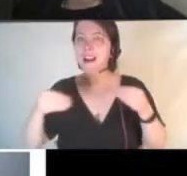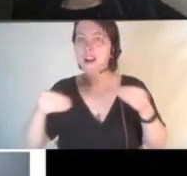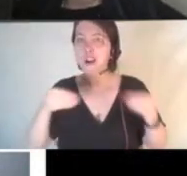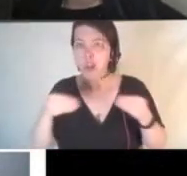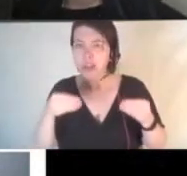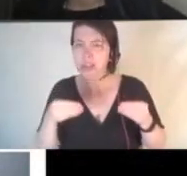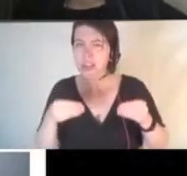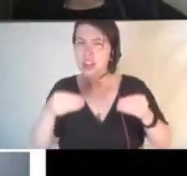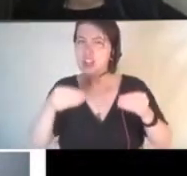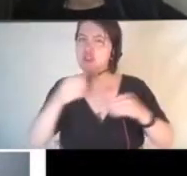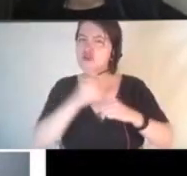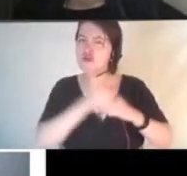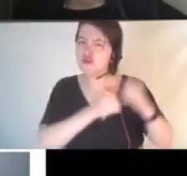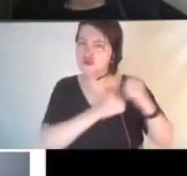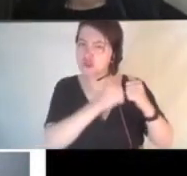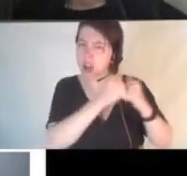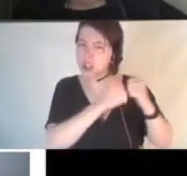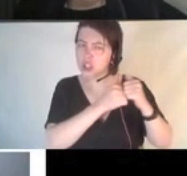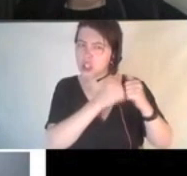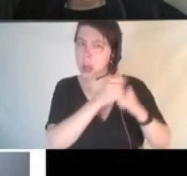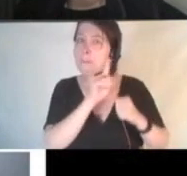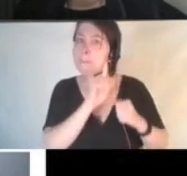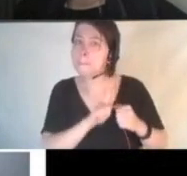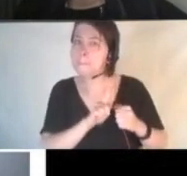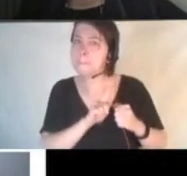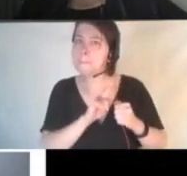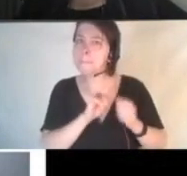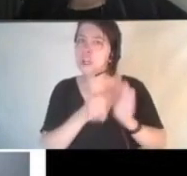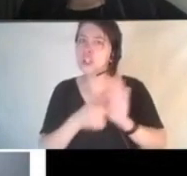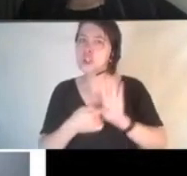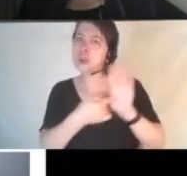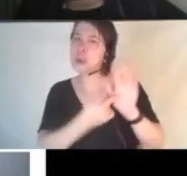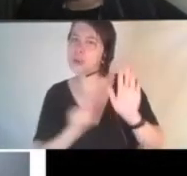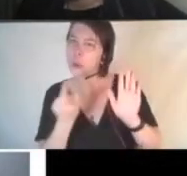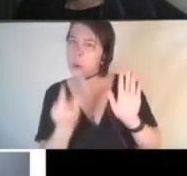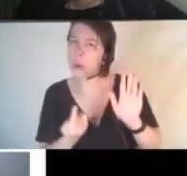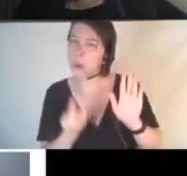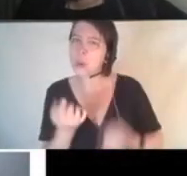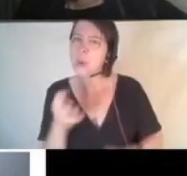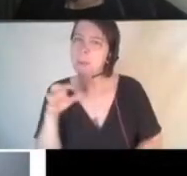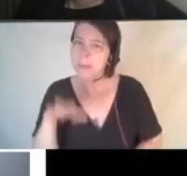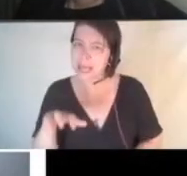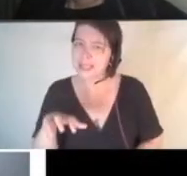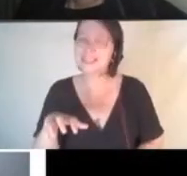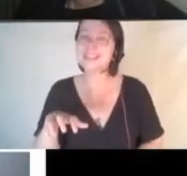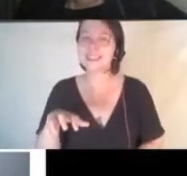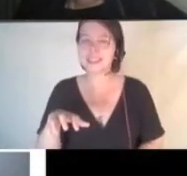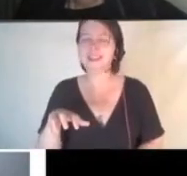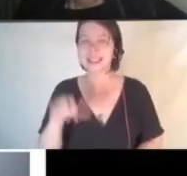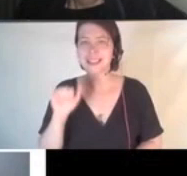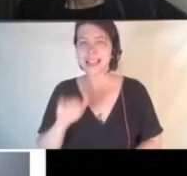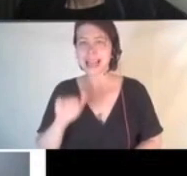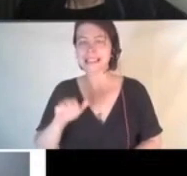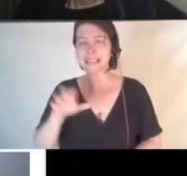it to sort of highlight your own places of inspiration and interest, didn't you? Yeah, places of interest. Yeah, so I sort of